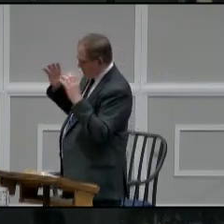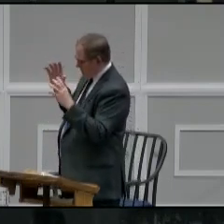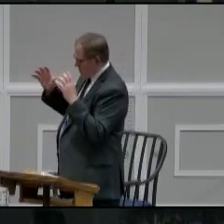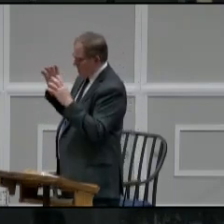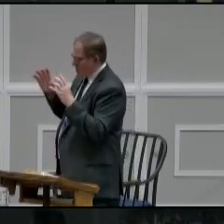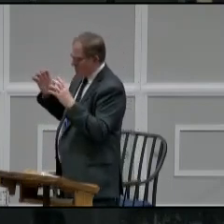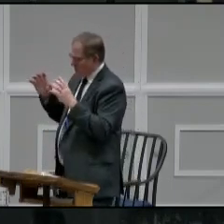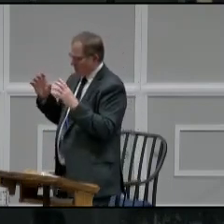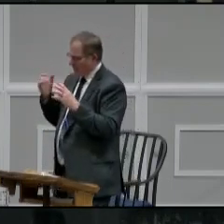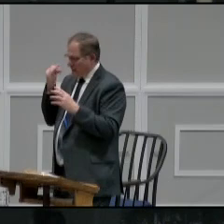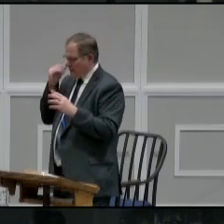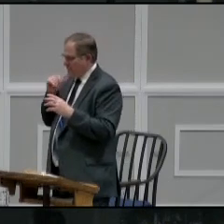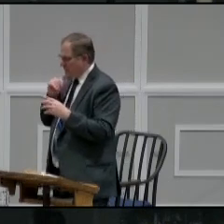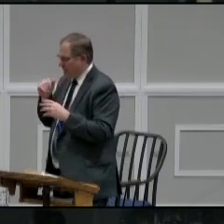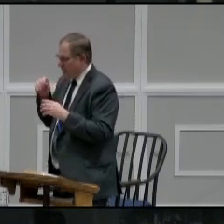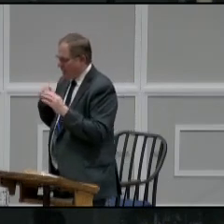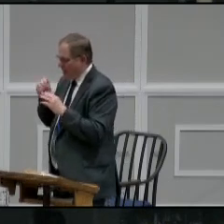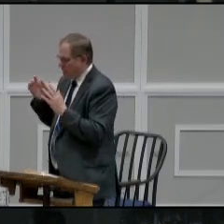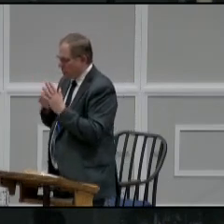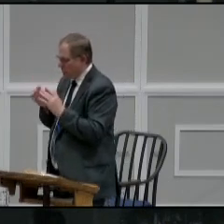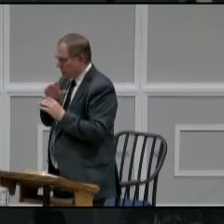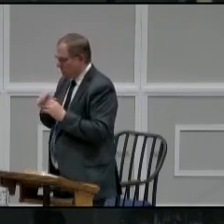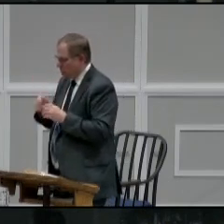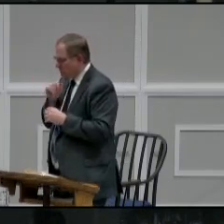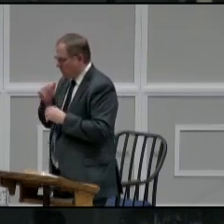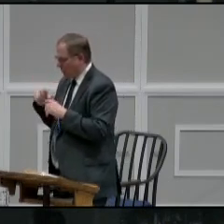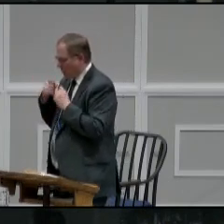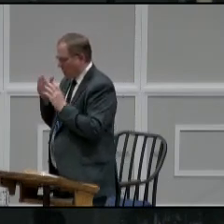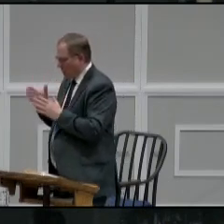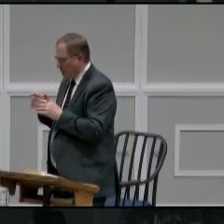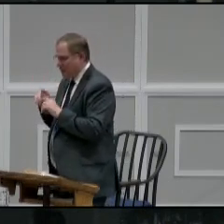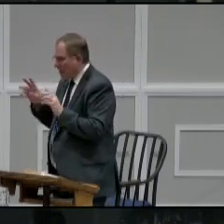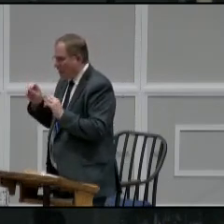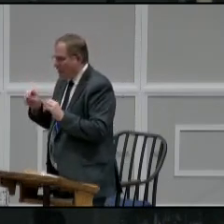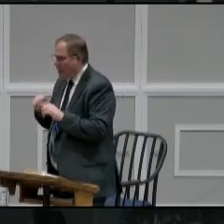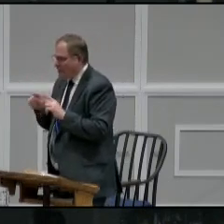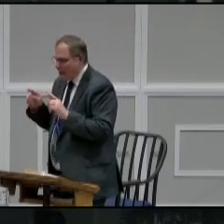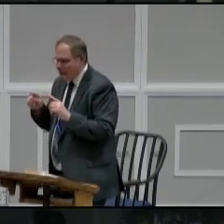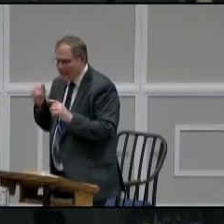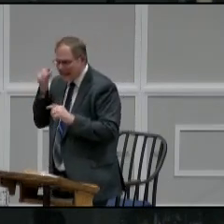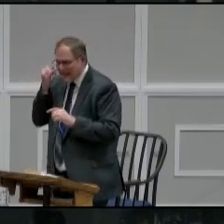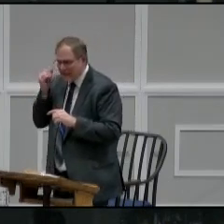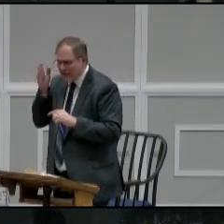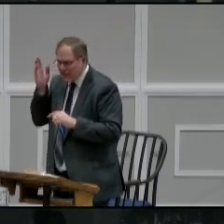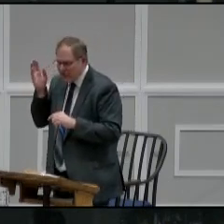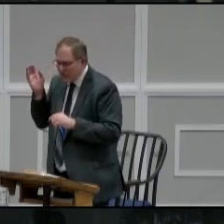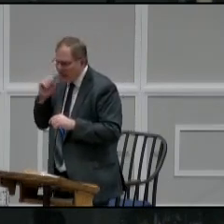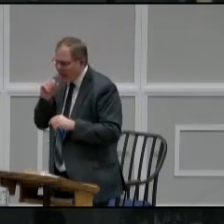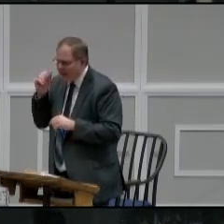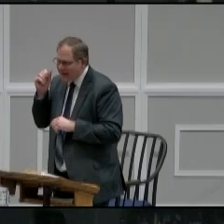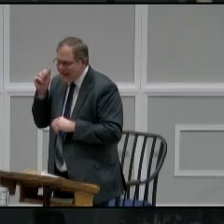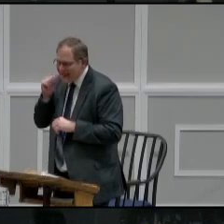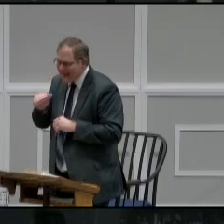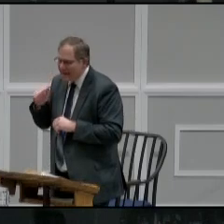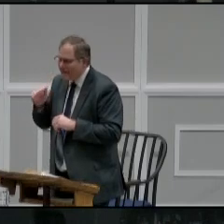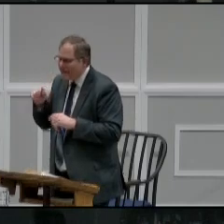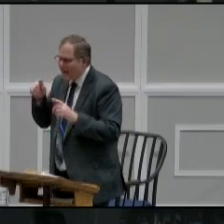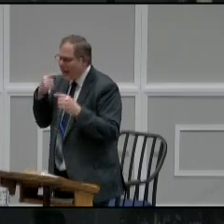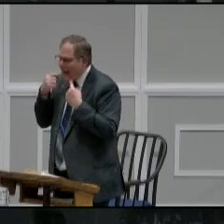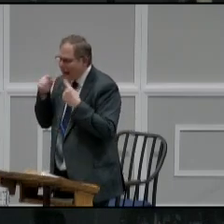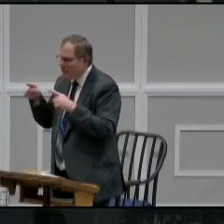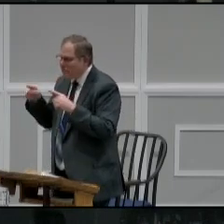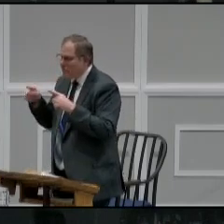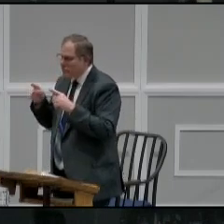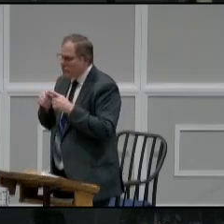is not Jesus, that you're a wicked, rotten, dirty sinner, but what I am telling you is if none of the answers to these questions is Jesus, we might